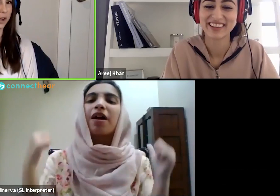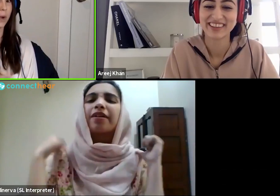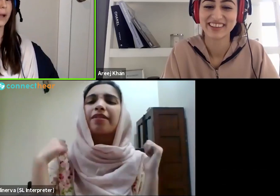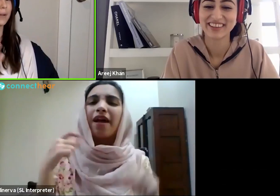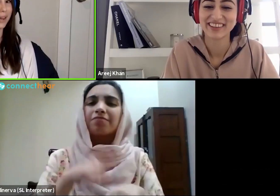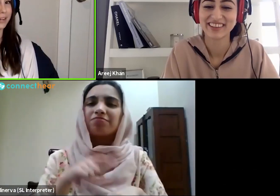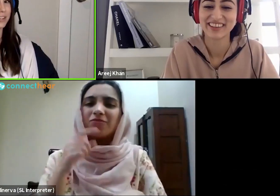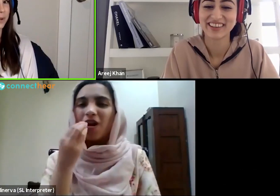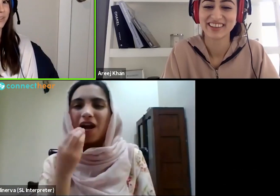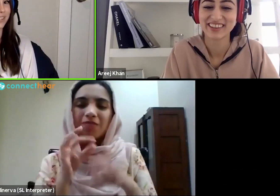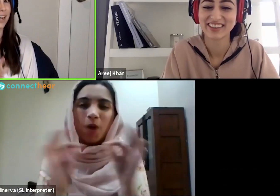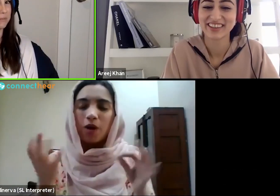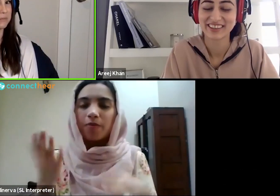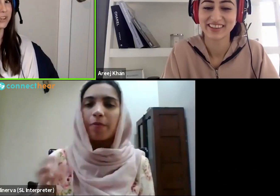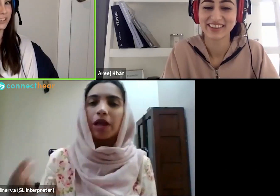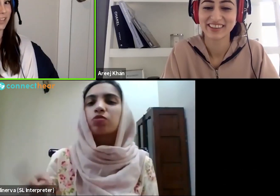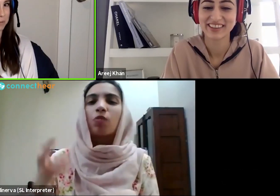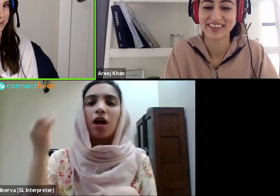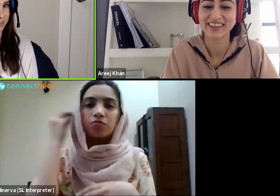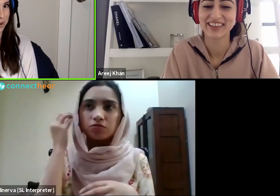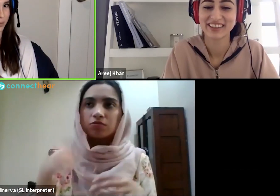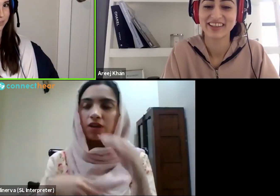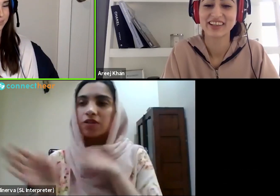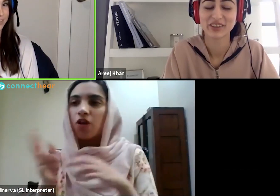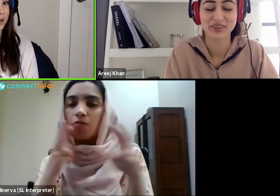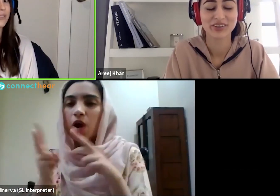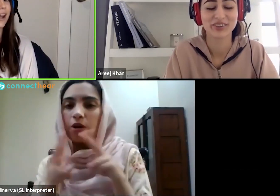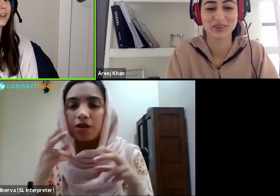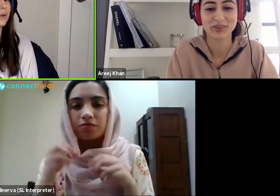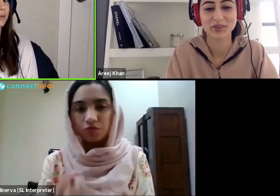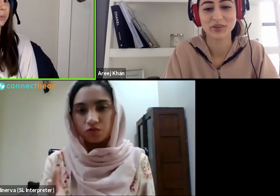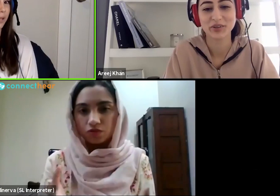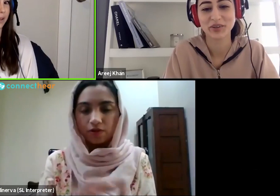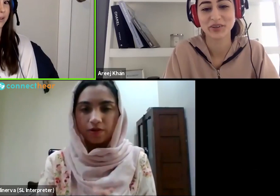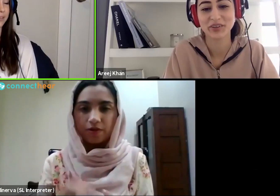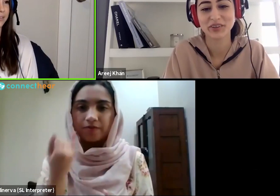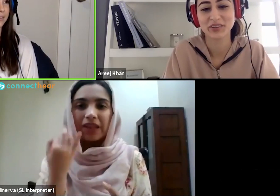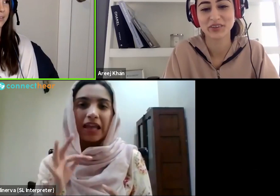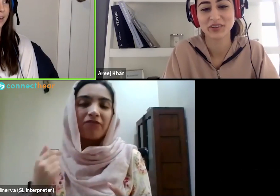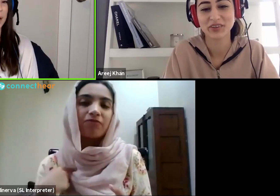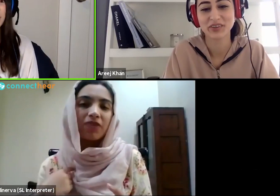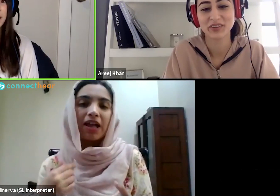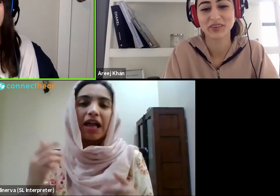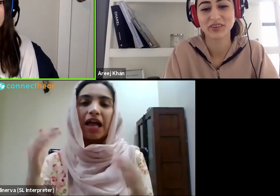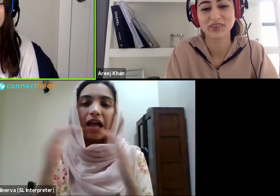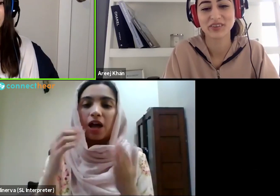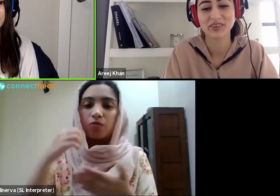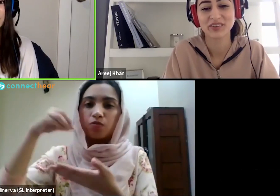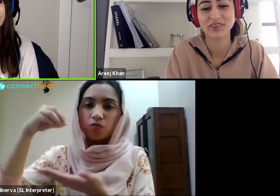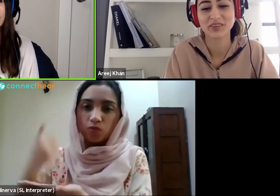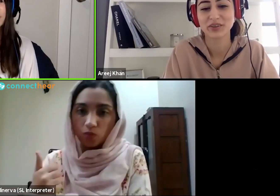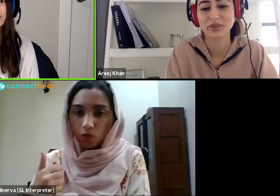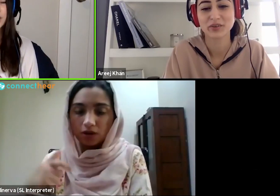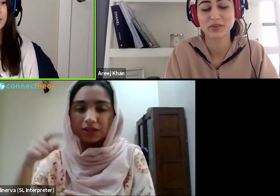time I get home, I'm hitting at 20%. I'm reaching that red zone. So if I don't unplug, I'm not going to be able to